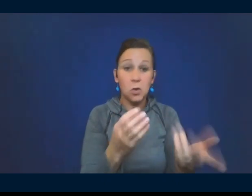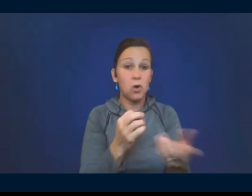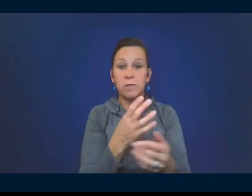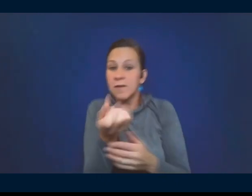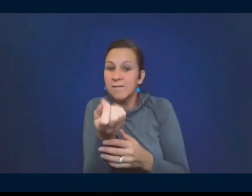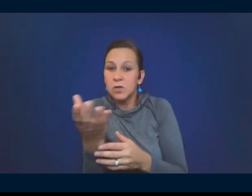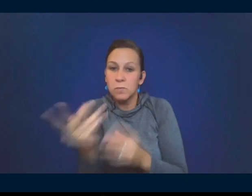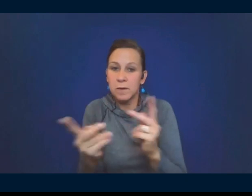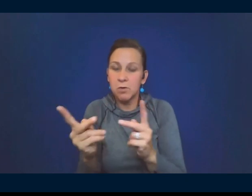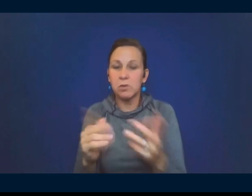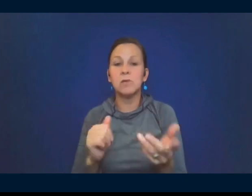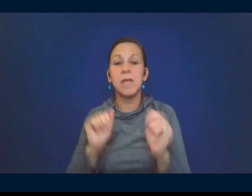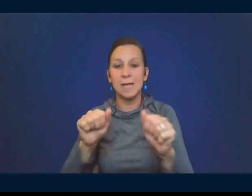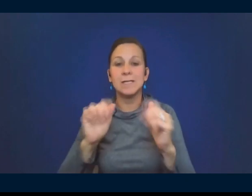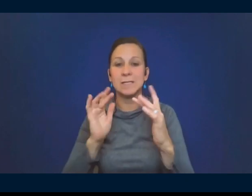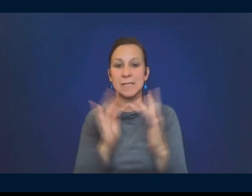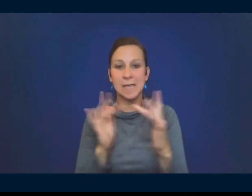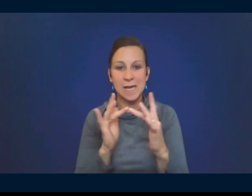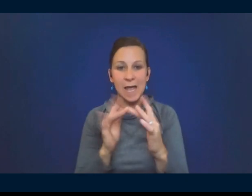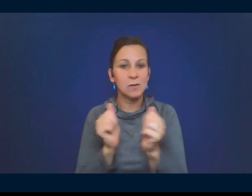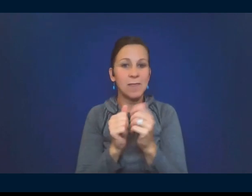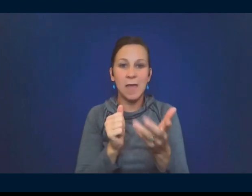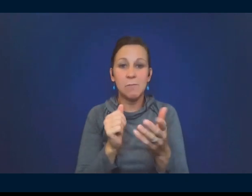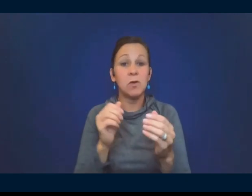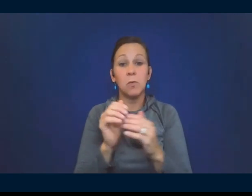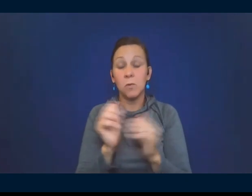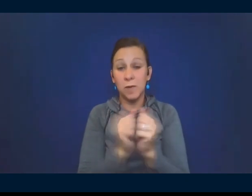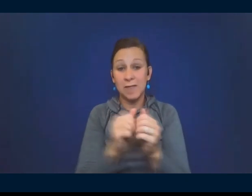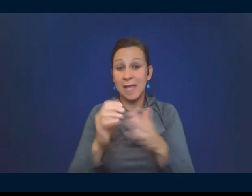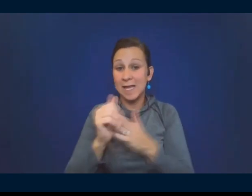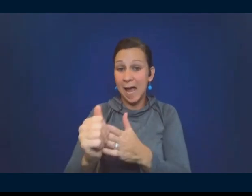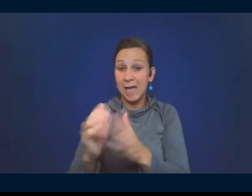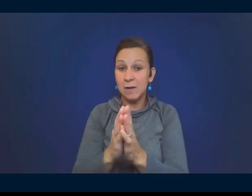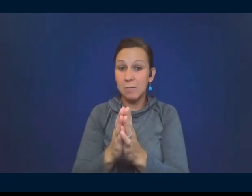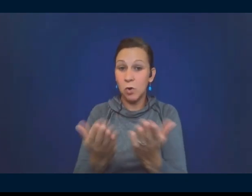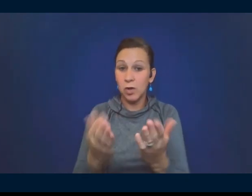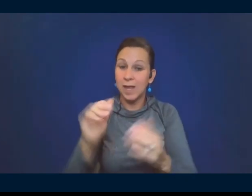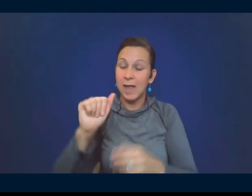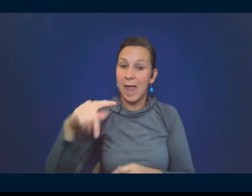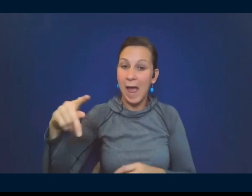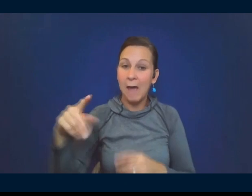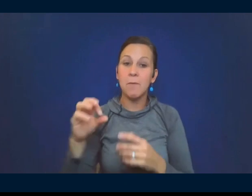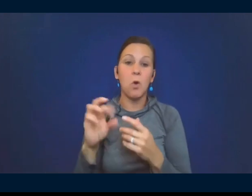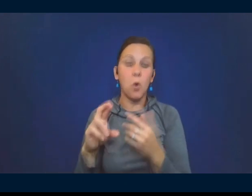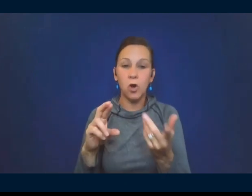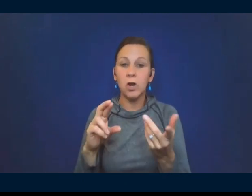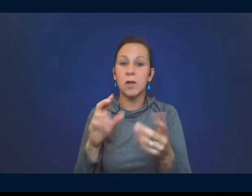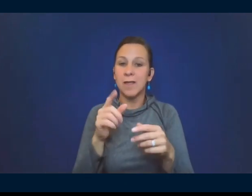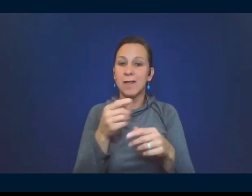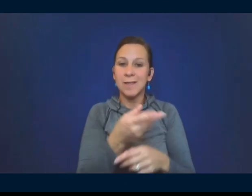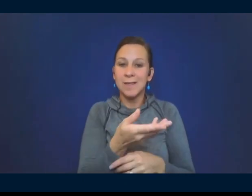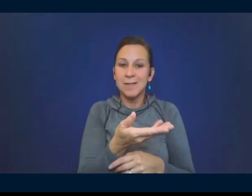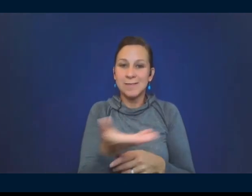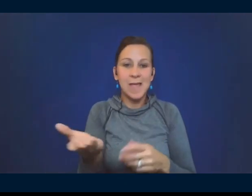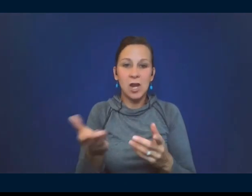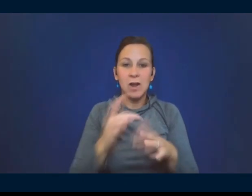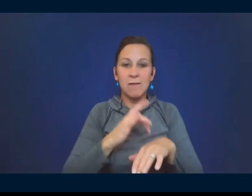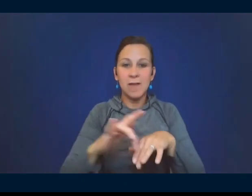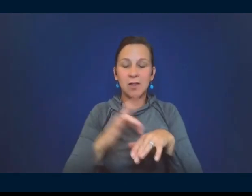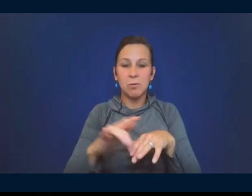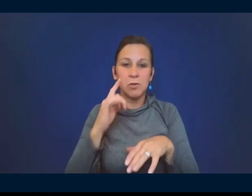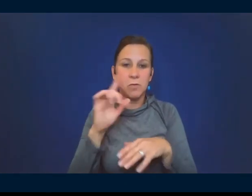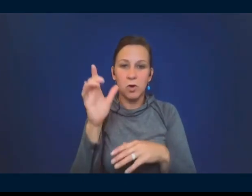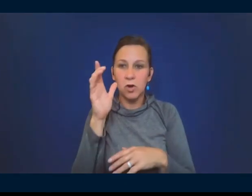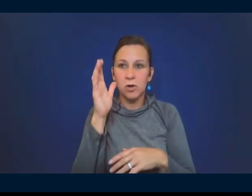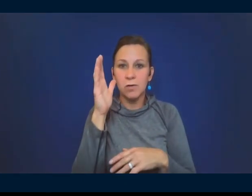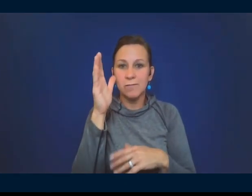to connect with them either over the guidebook app or they will be available for they'll be